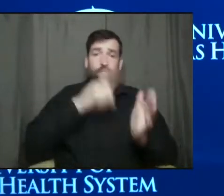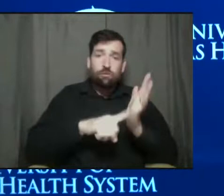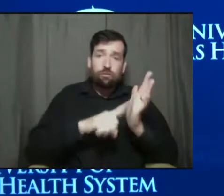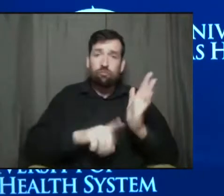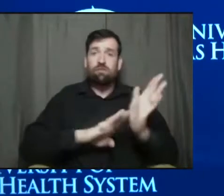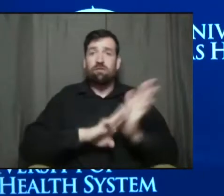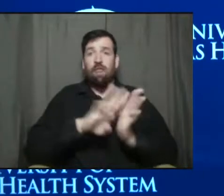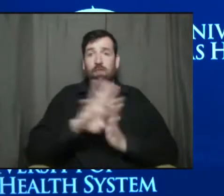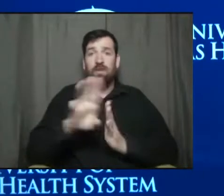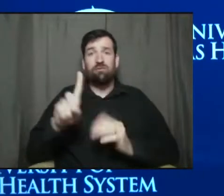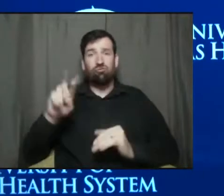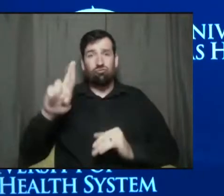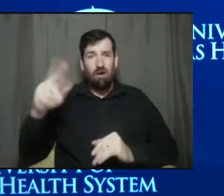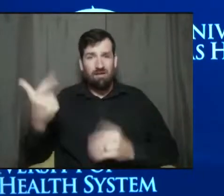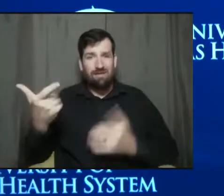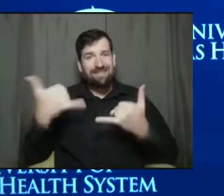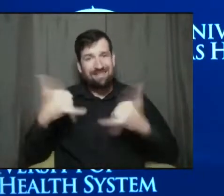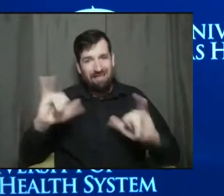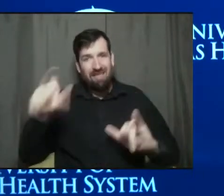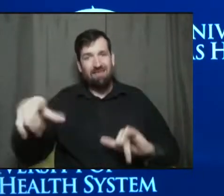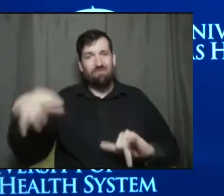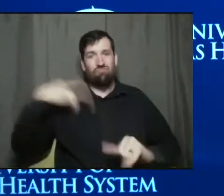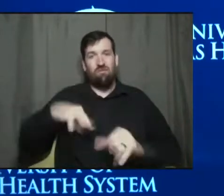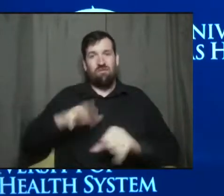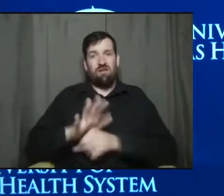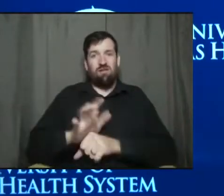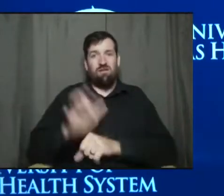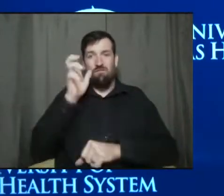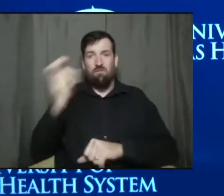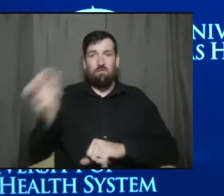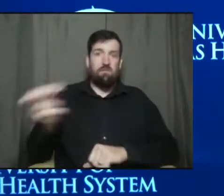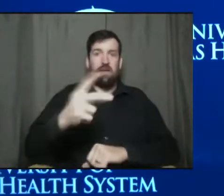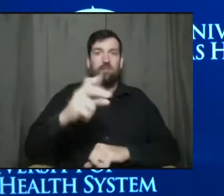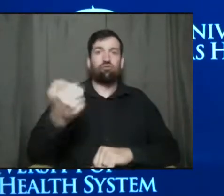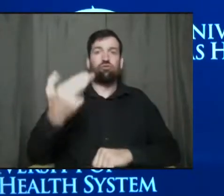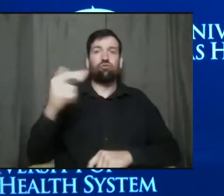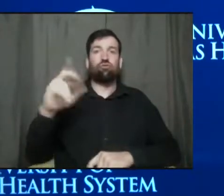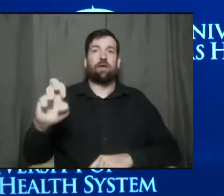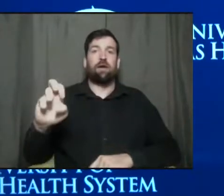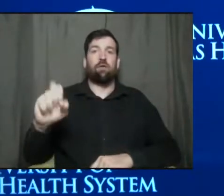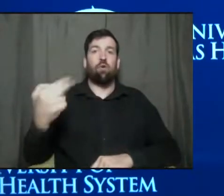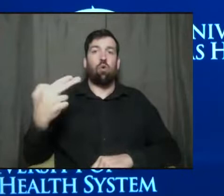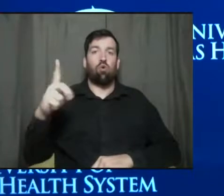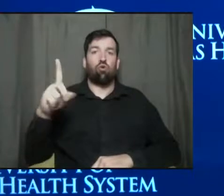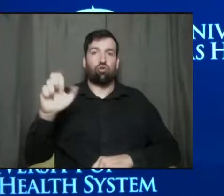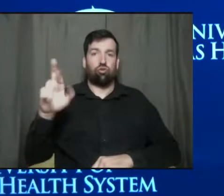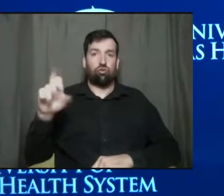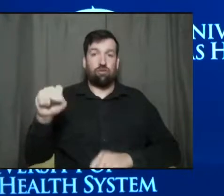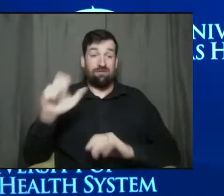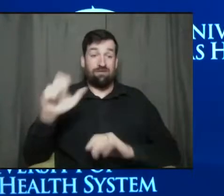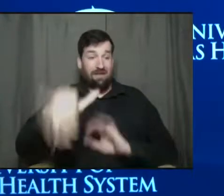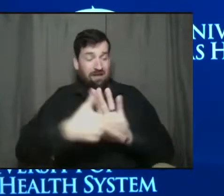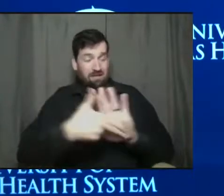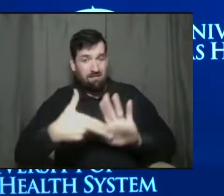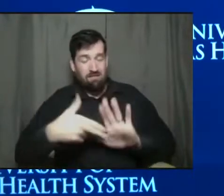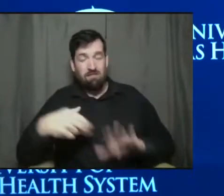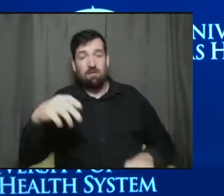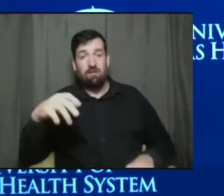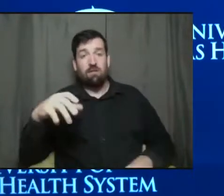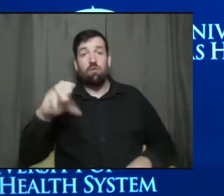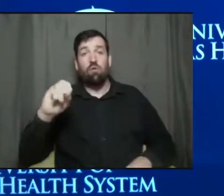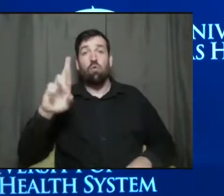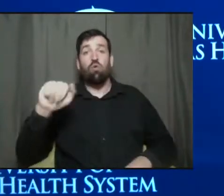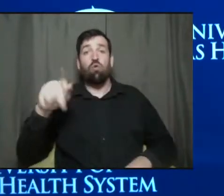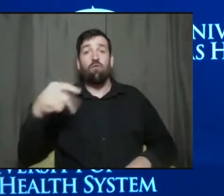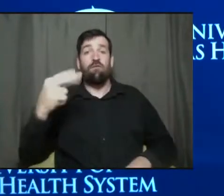make enough money to give money back to their shareholders. So this orphan drug label qualifies drug sponsors for special incentives, including